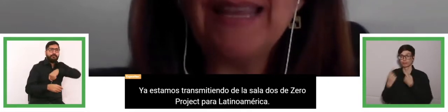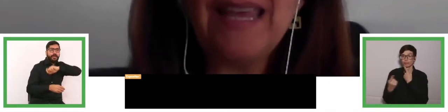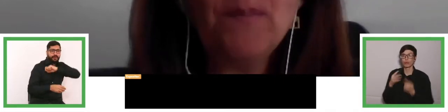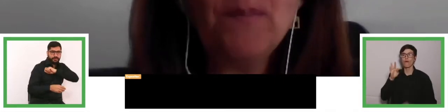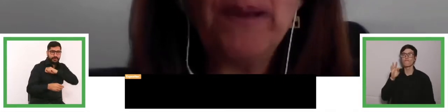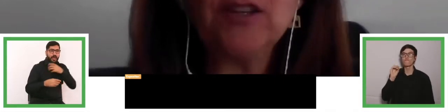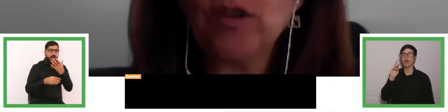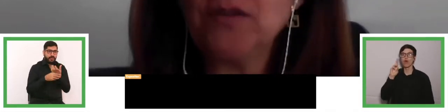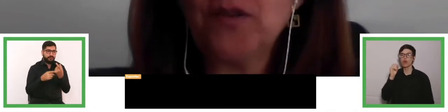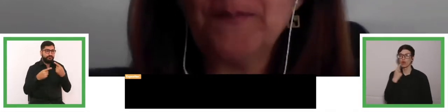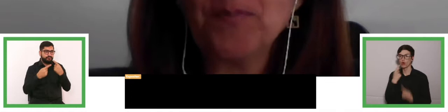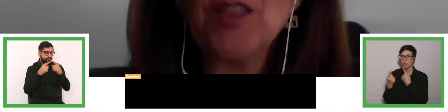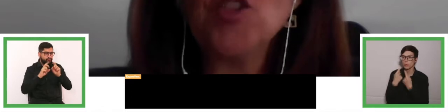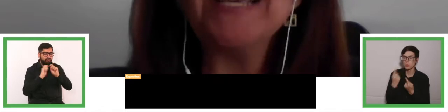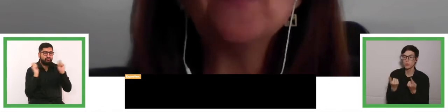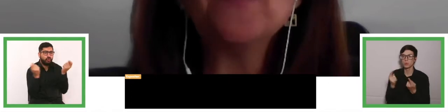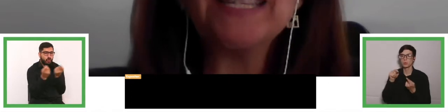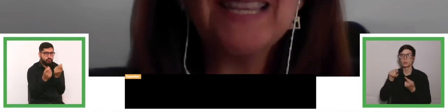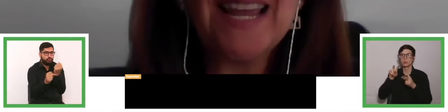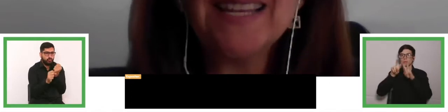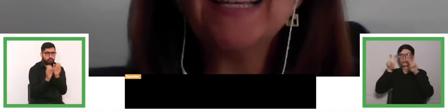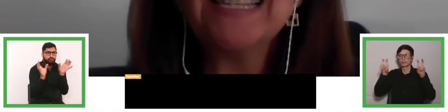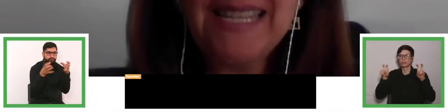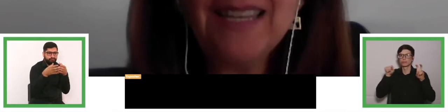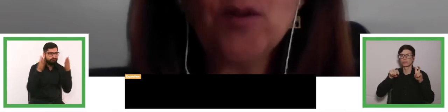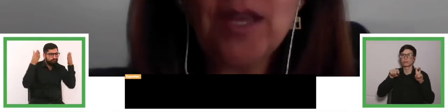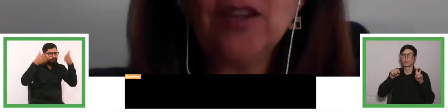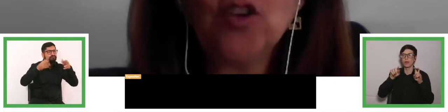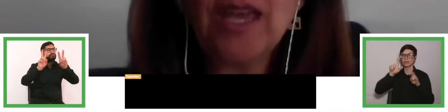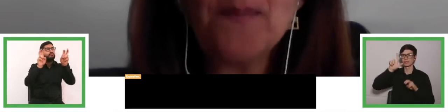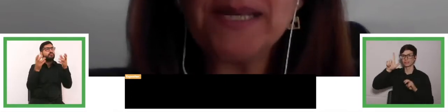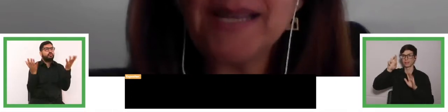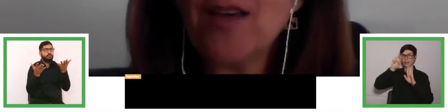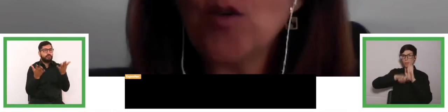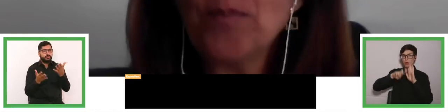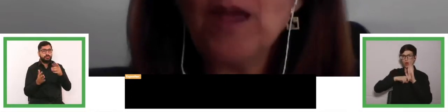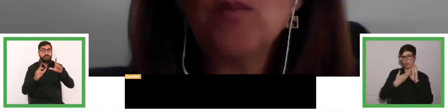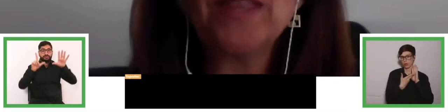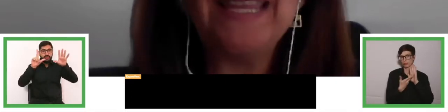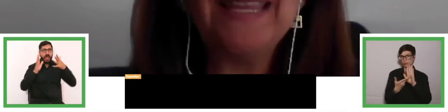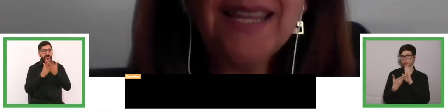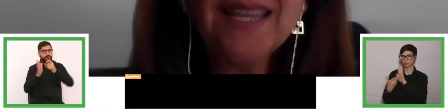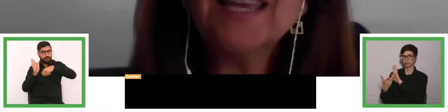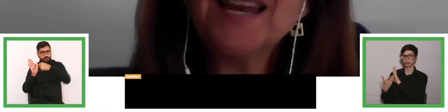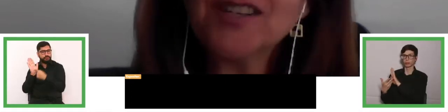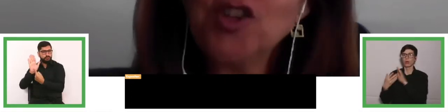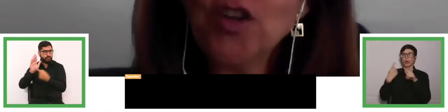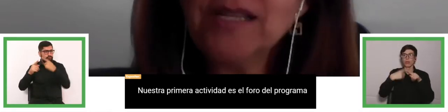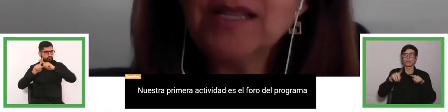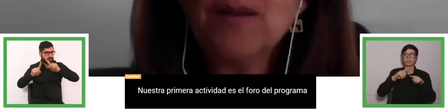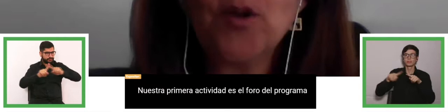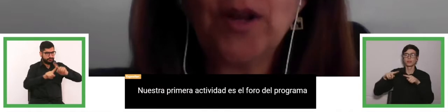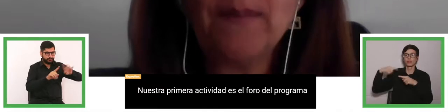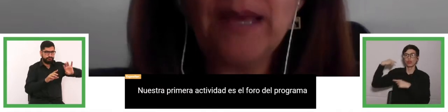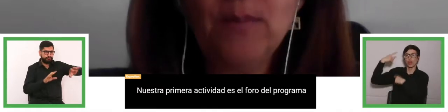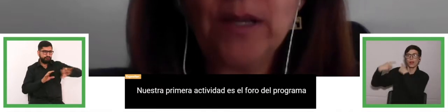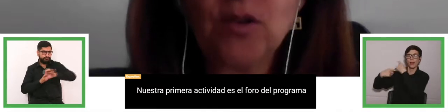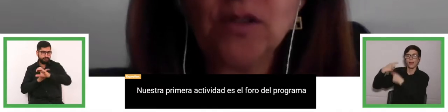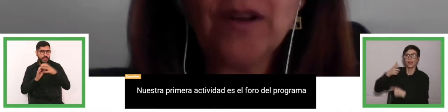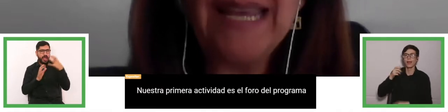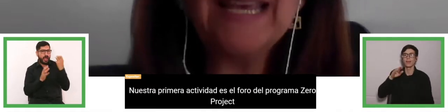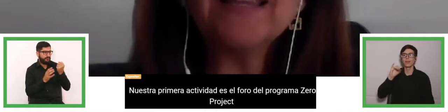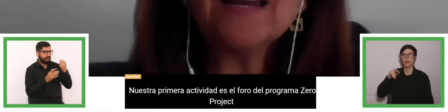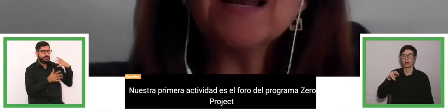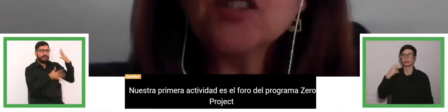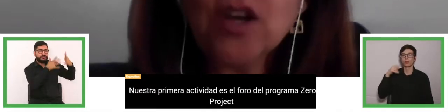the forum from the zero project program Impact Transfer, where we will have 7 projects that have been going through different